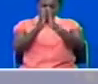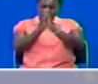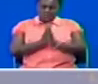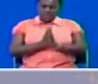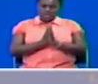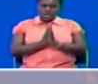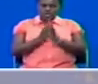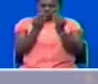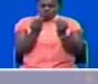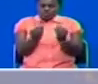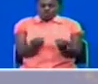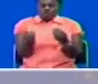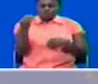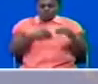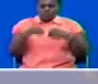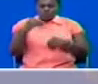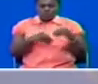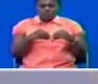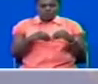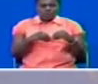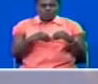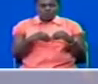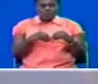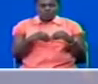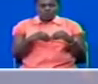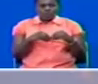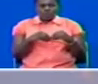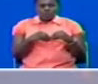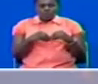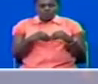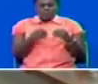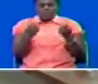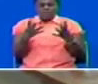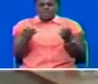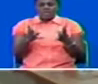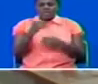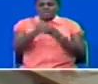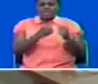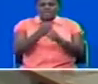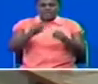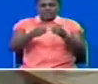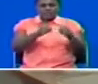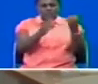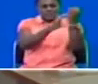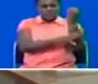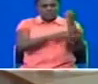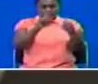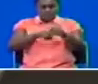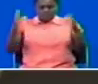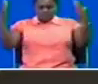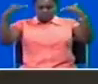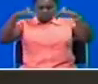to engage in a battle against a vice that has plagued the country for decades. During a stakeholders' conference in